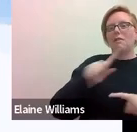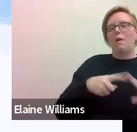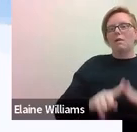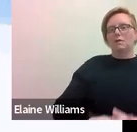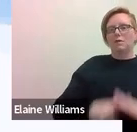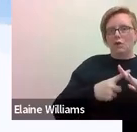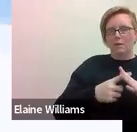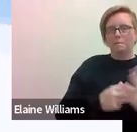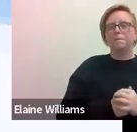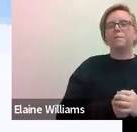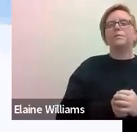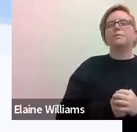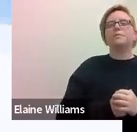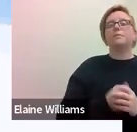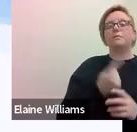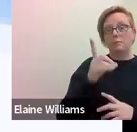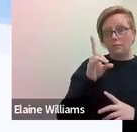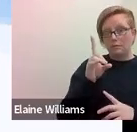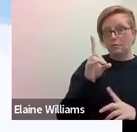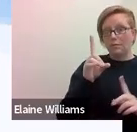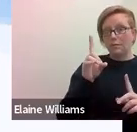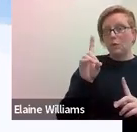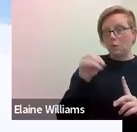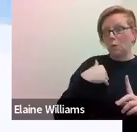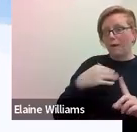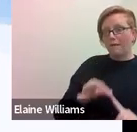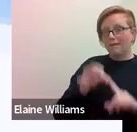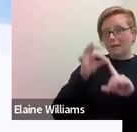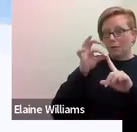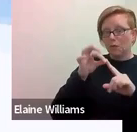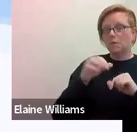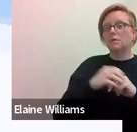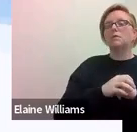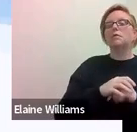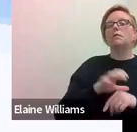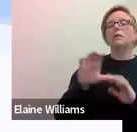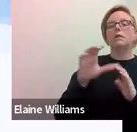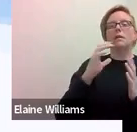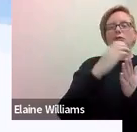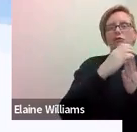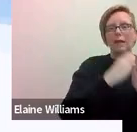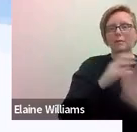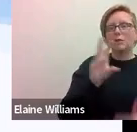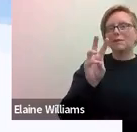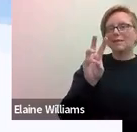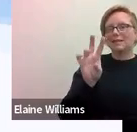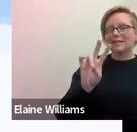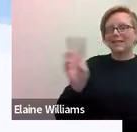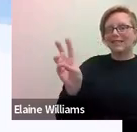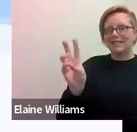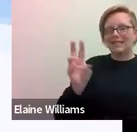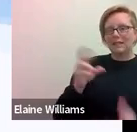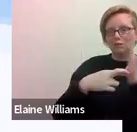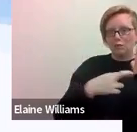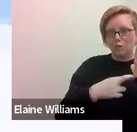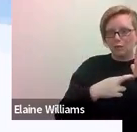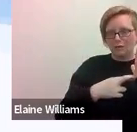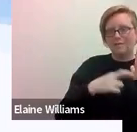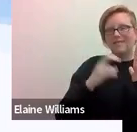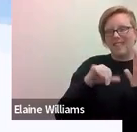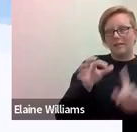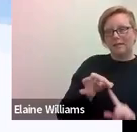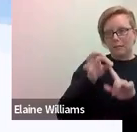And of course, there is an exception to that. Many of you are aware of the Chapter 676 rule. So if a